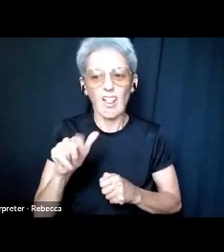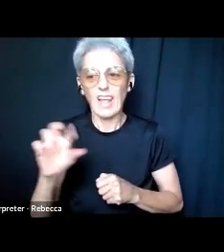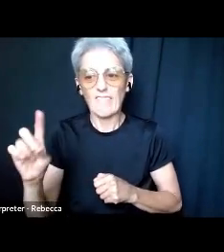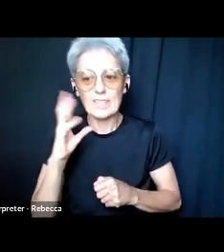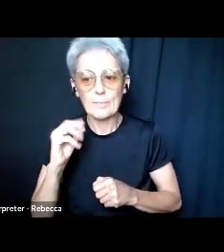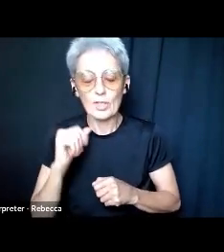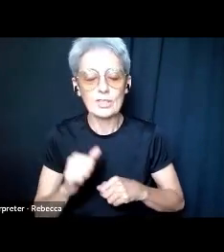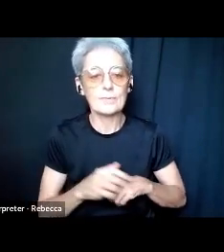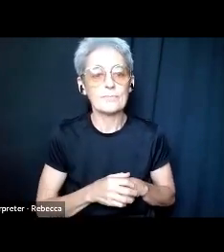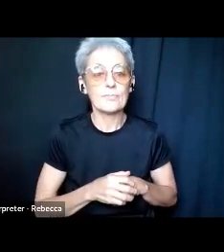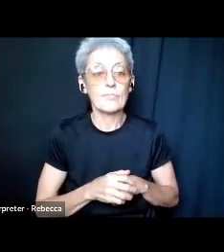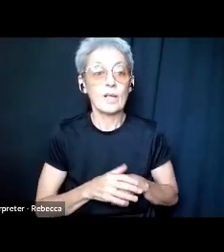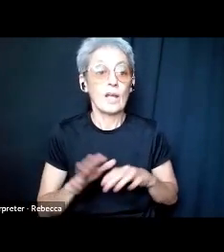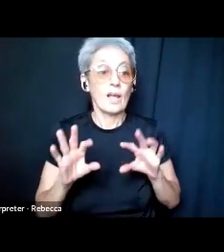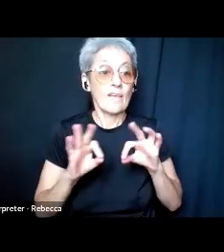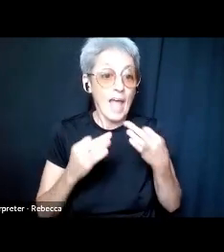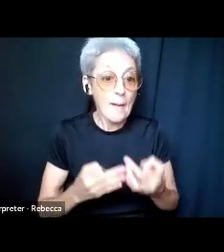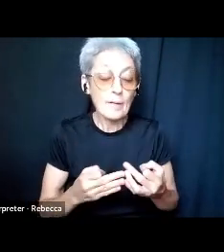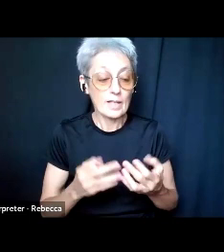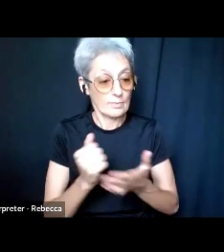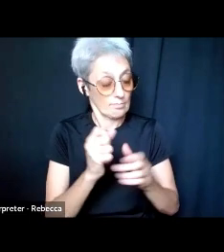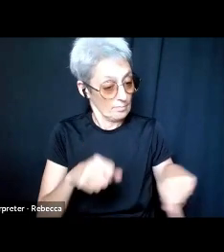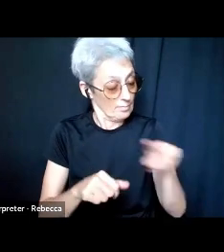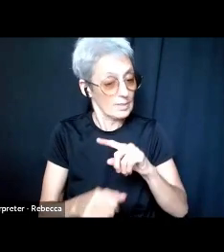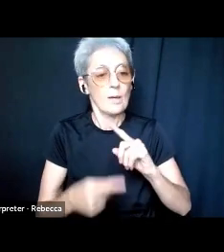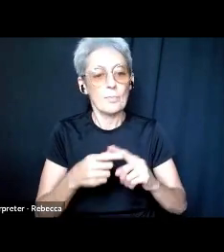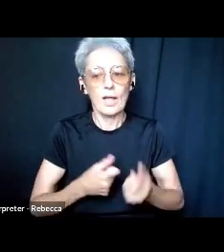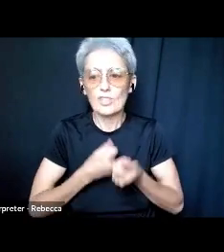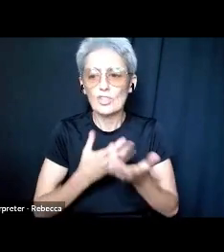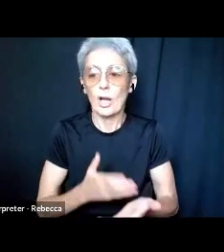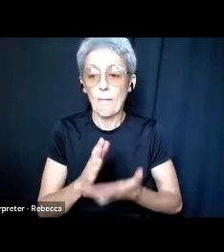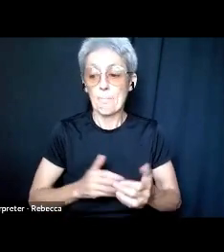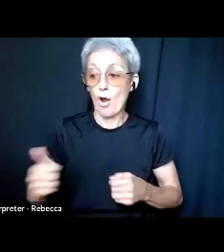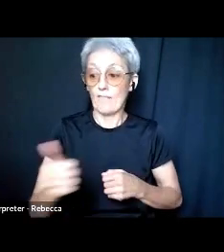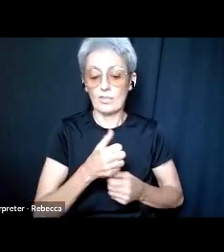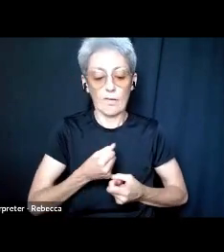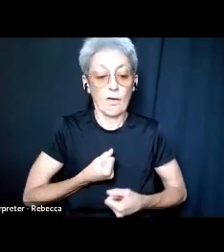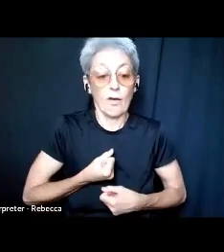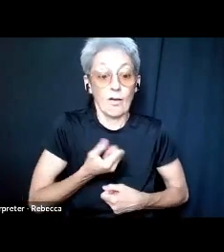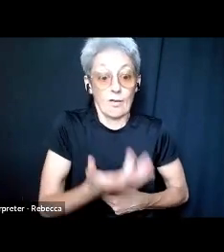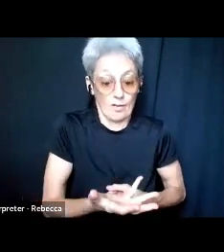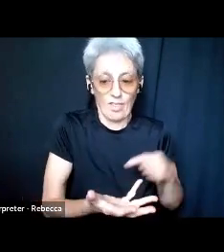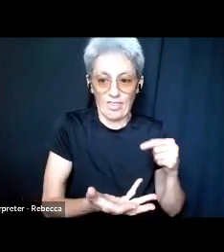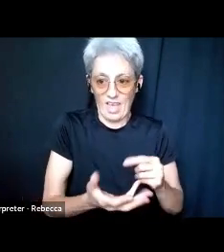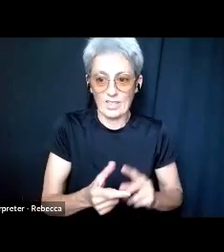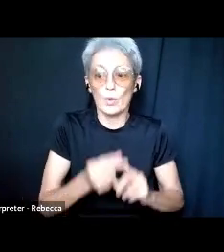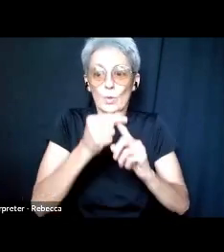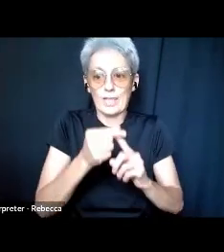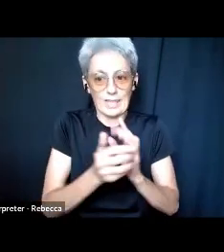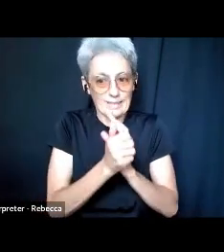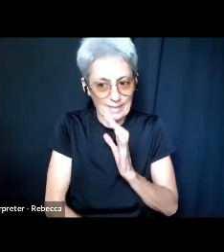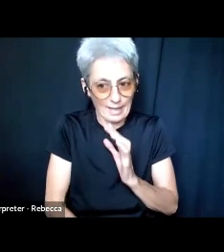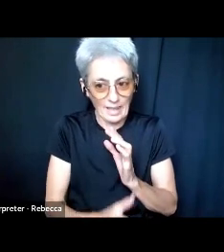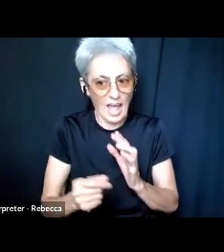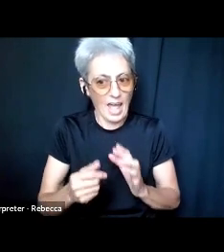part of yourself, is a very unique and distinct opportunity and skill. So in our trainings, we're able